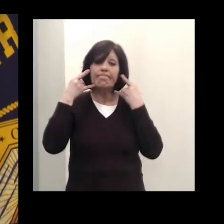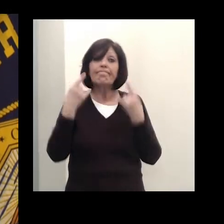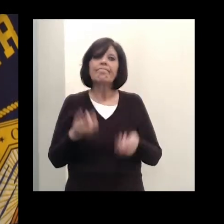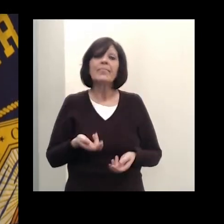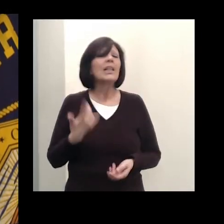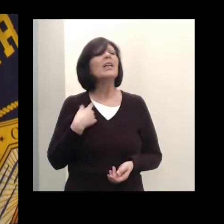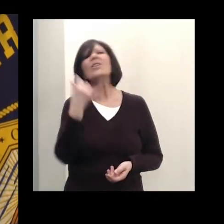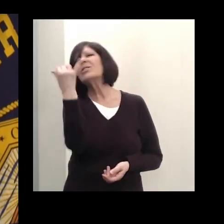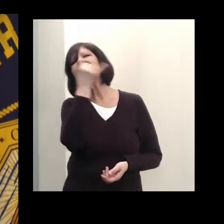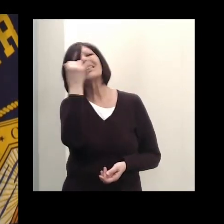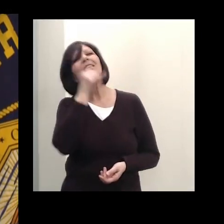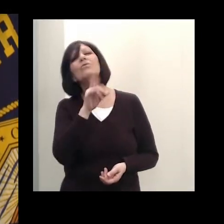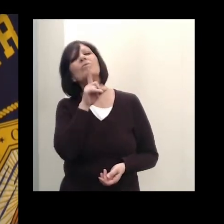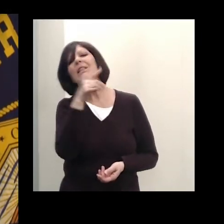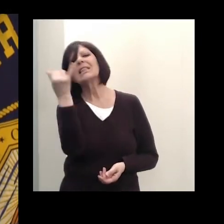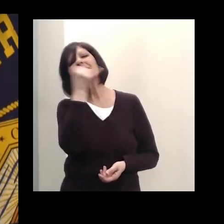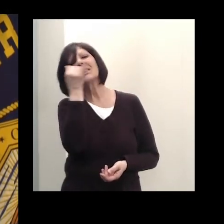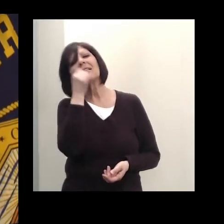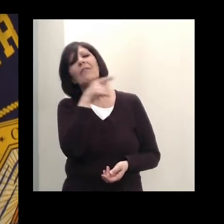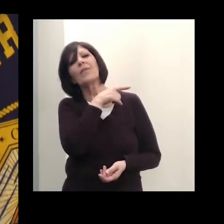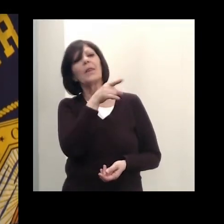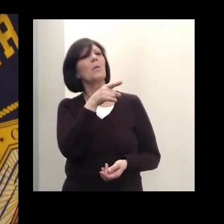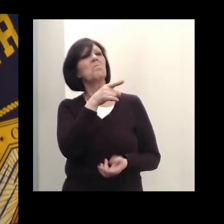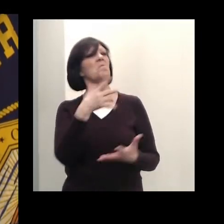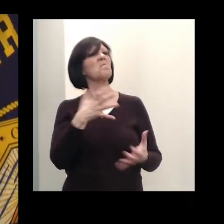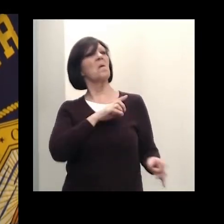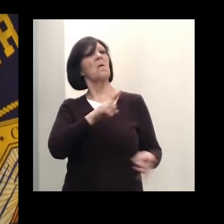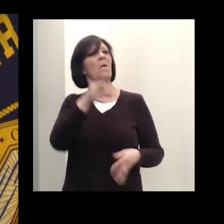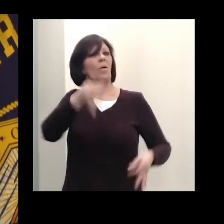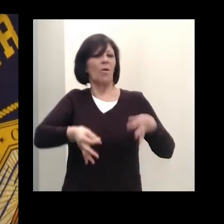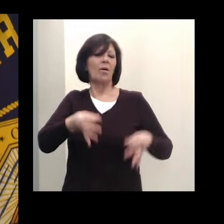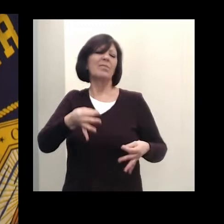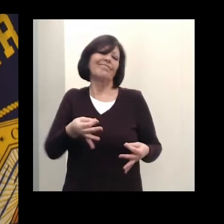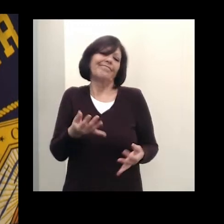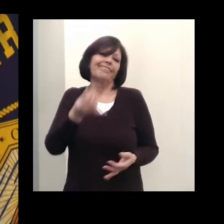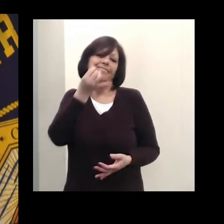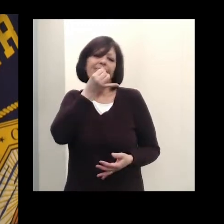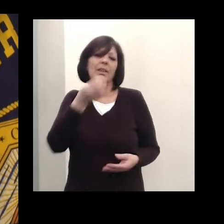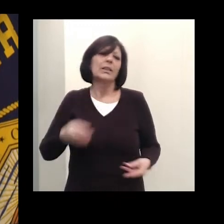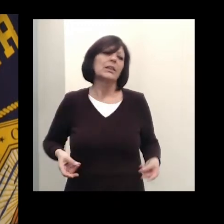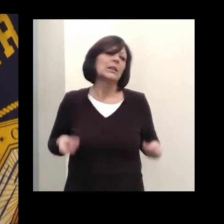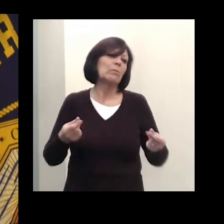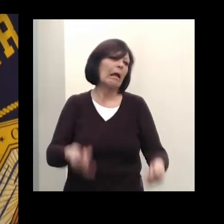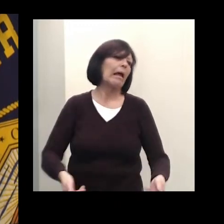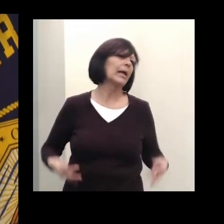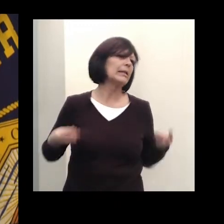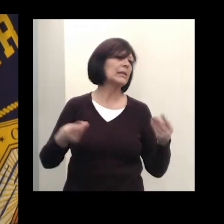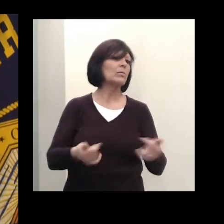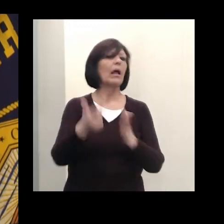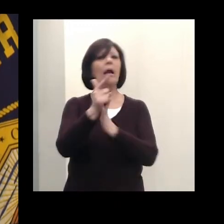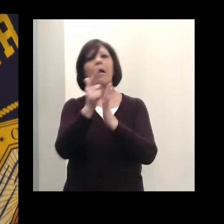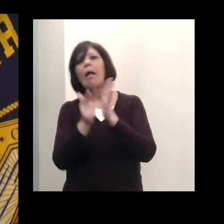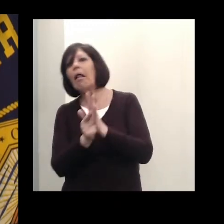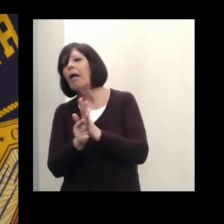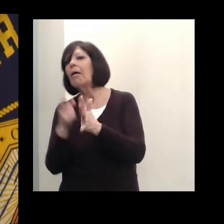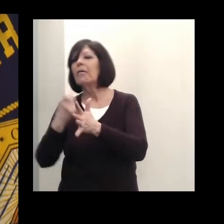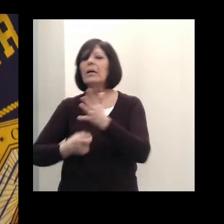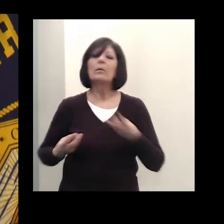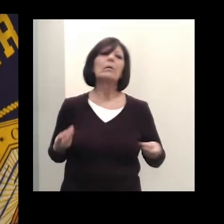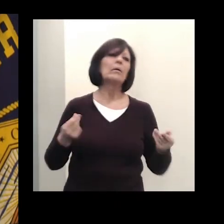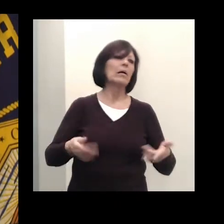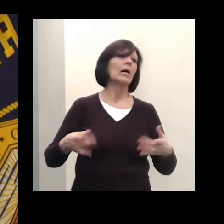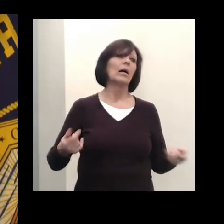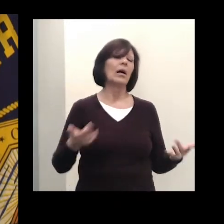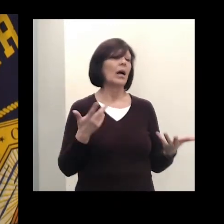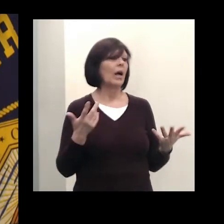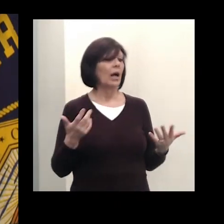my eyes for the village to want to take it to court and spend thousands of dollars in legal fees. We would have defended it in-house, so we would